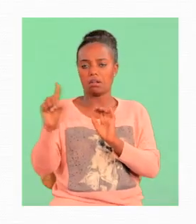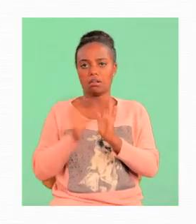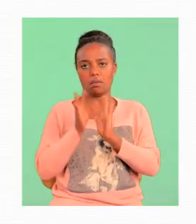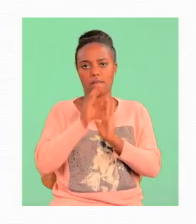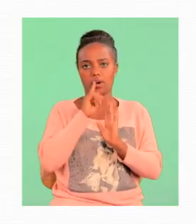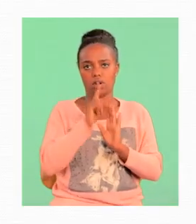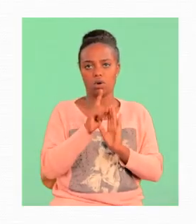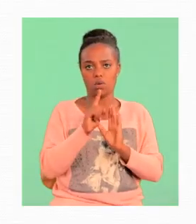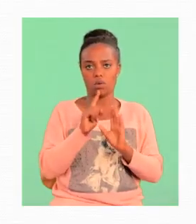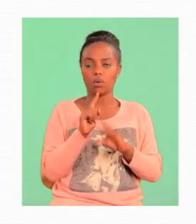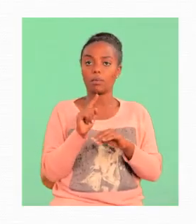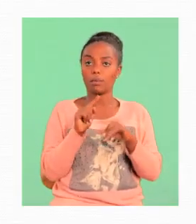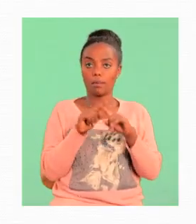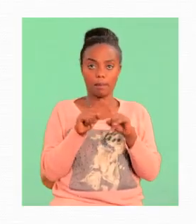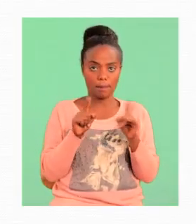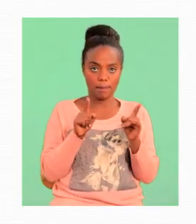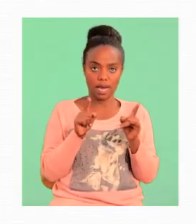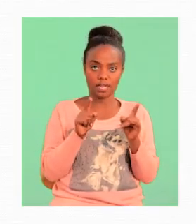R,